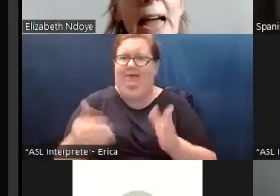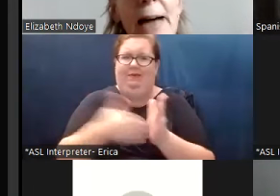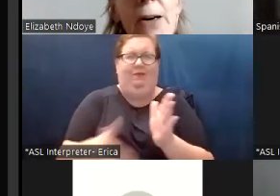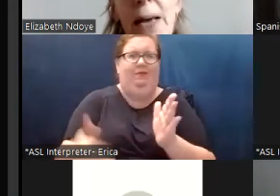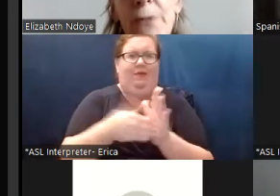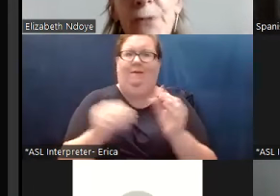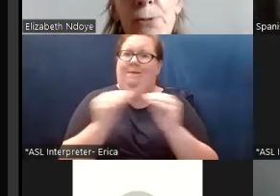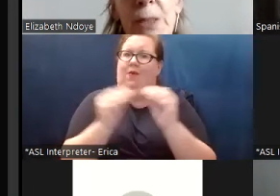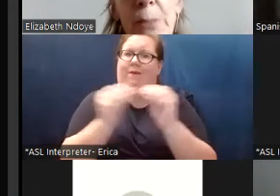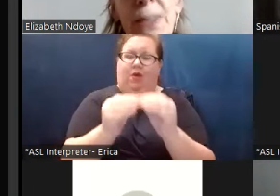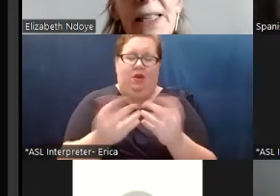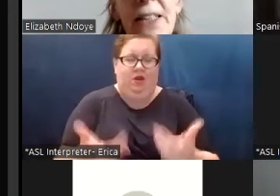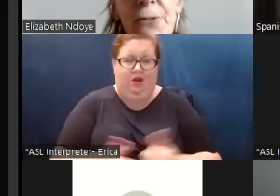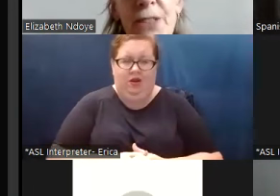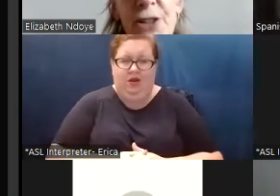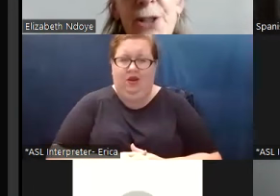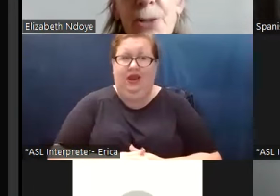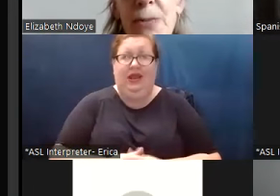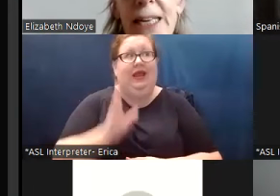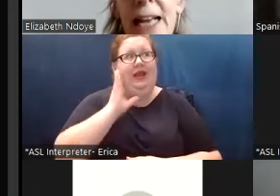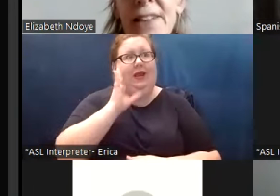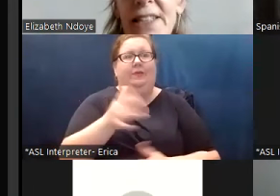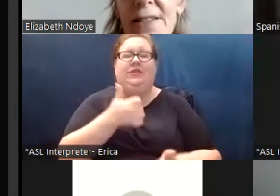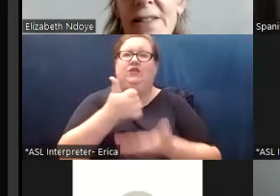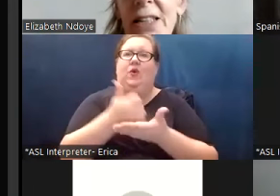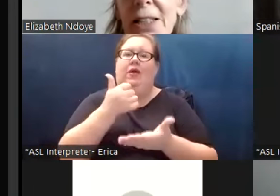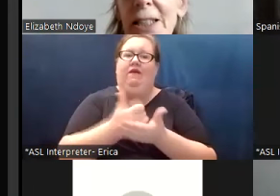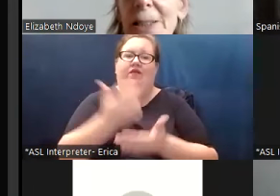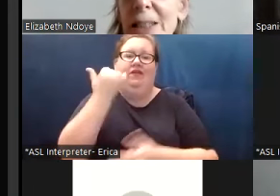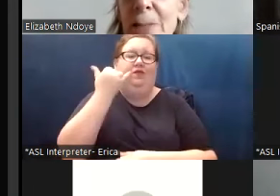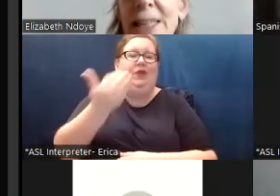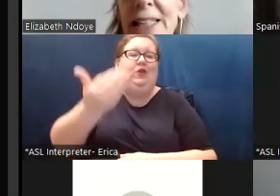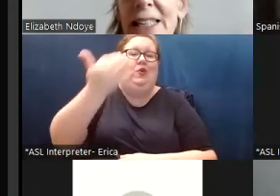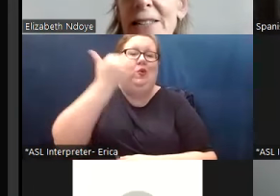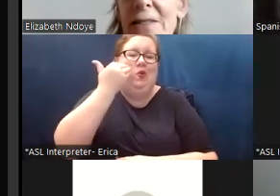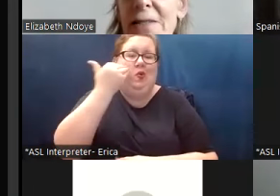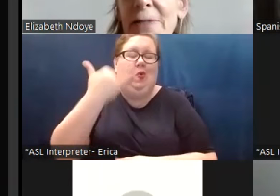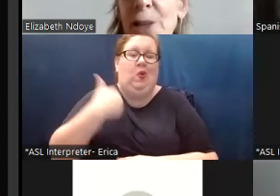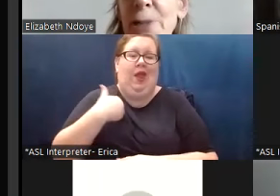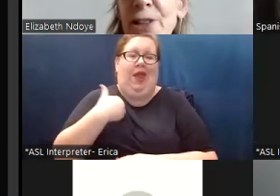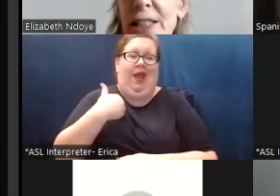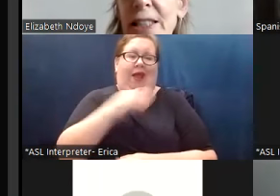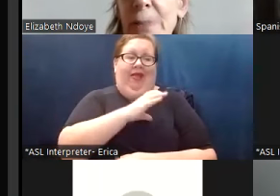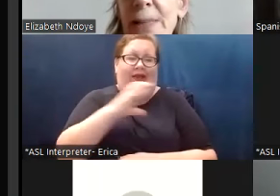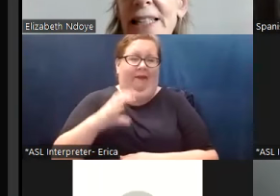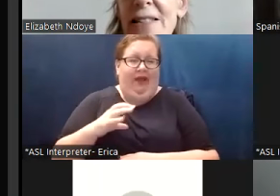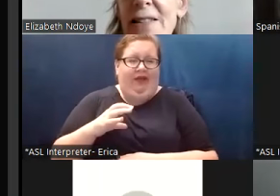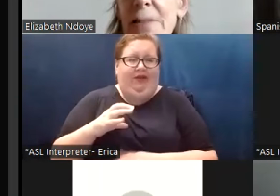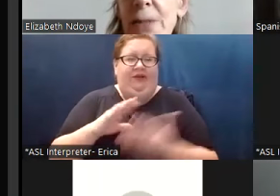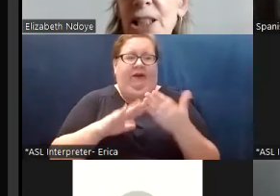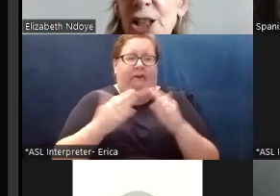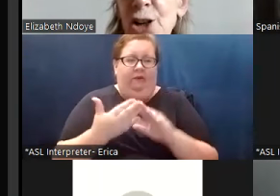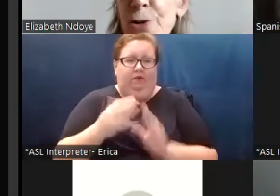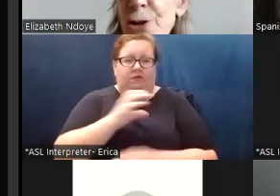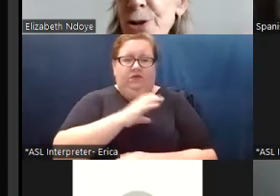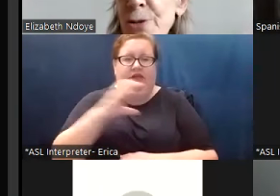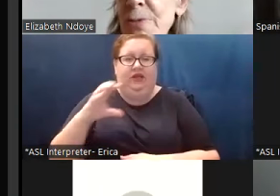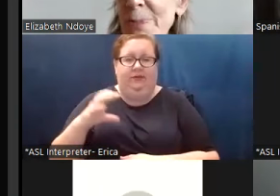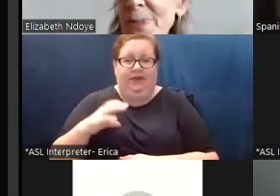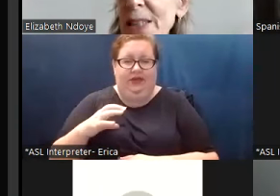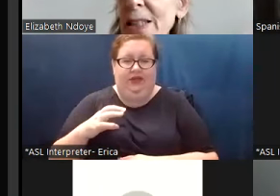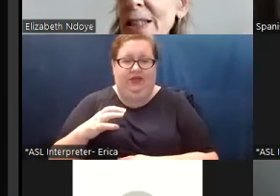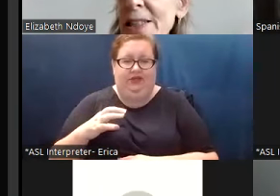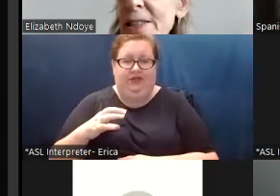And how helpful would it be if we knew we had these committees, community committees that we could go